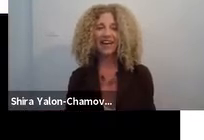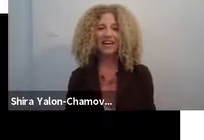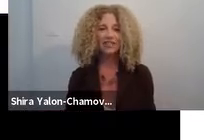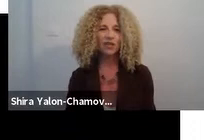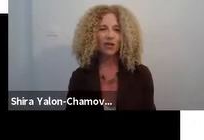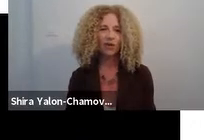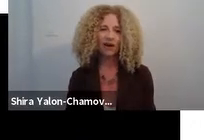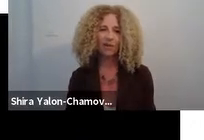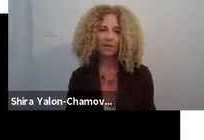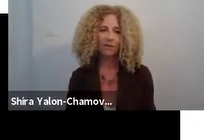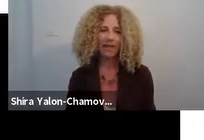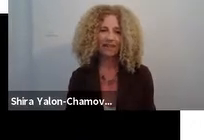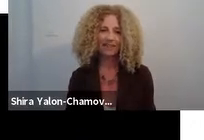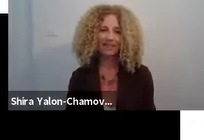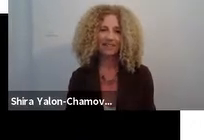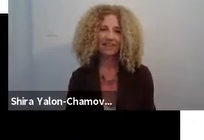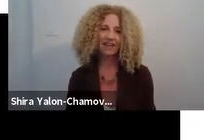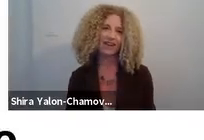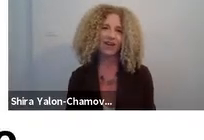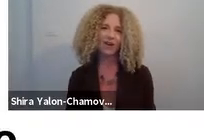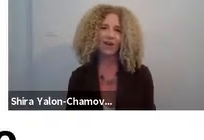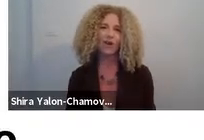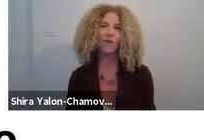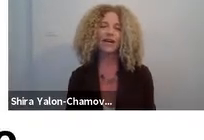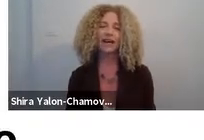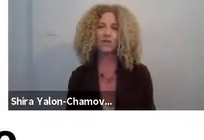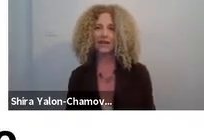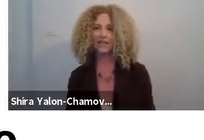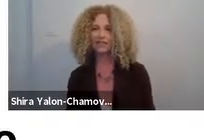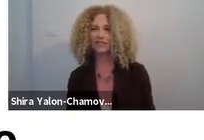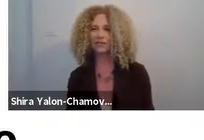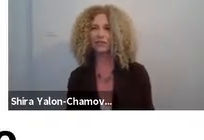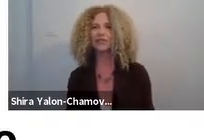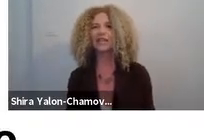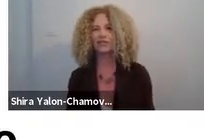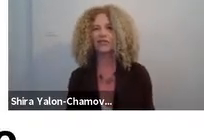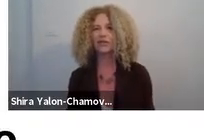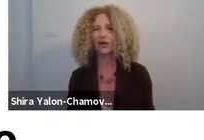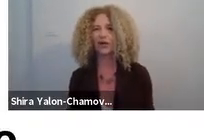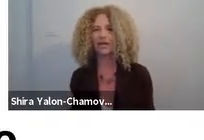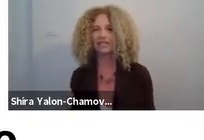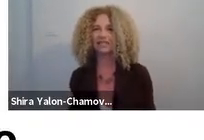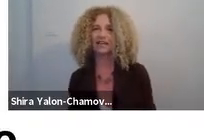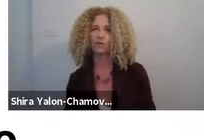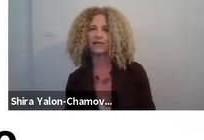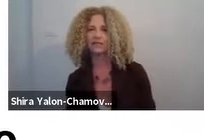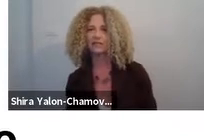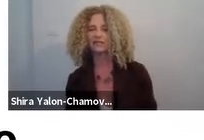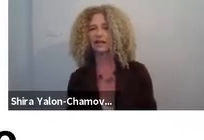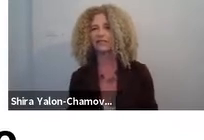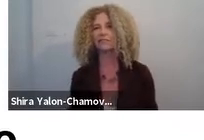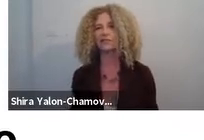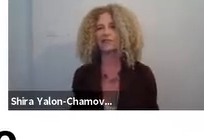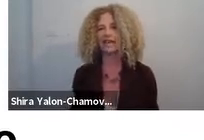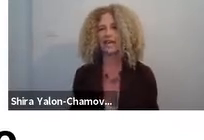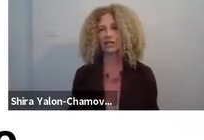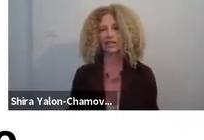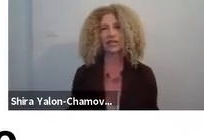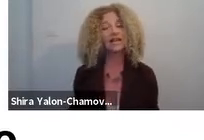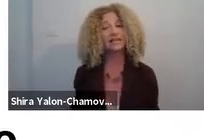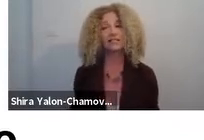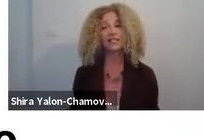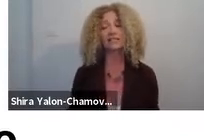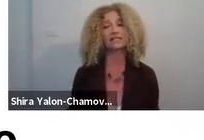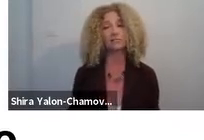Okay, so basically what I wanted to let you know is that while simultaneous